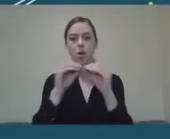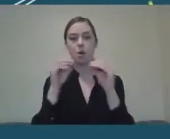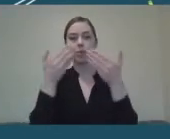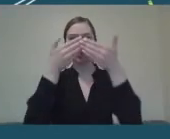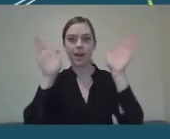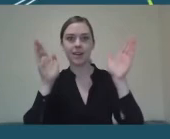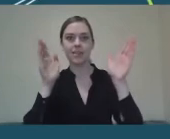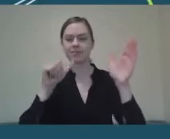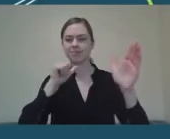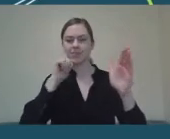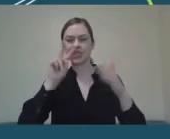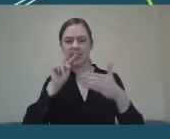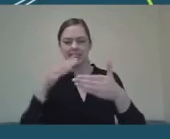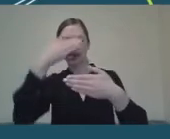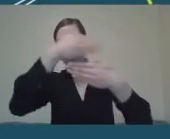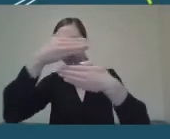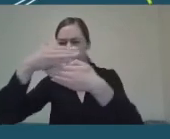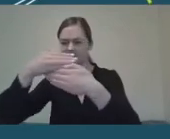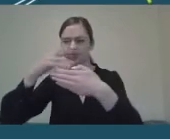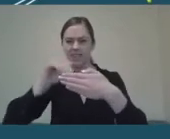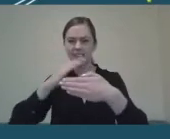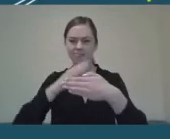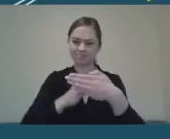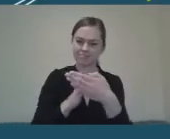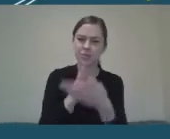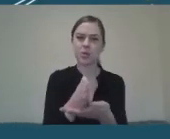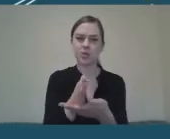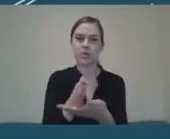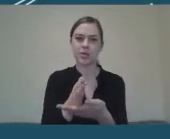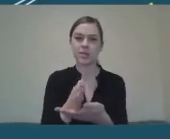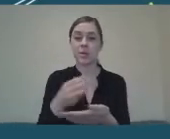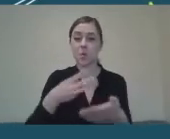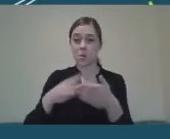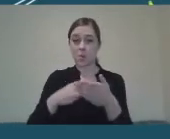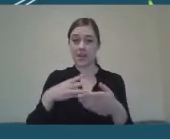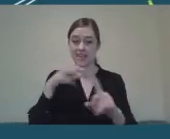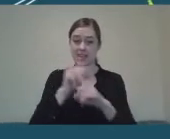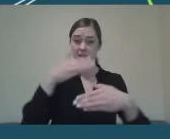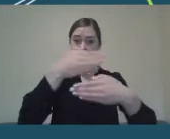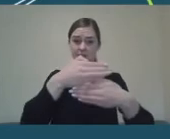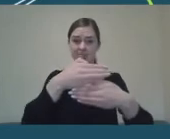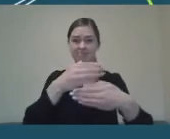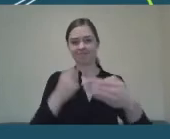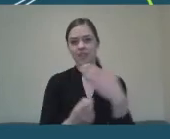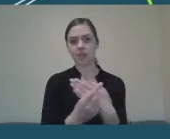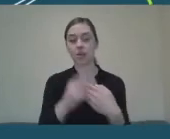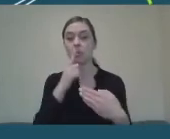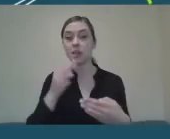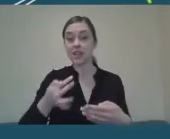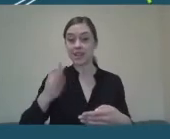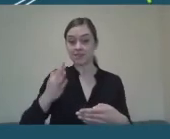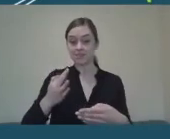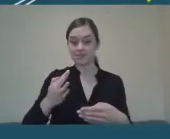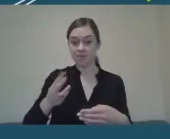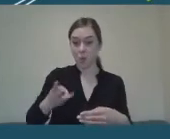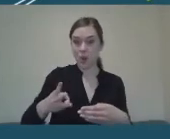And it's when you see the obstacle that it becomes an issue. But if there's a will, there's a way. And I think this year